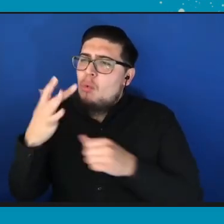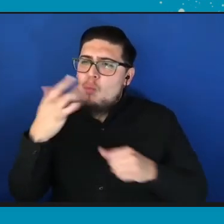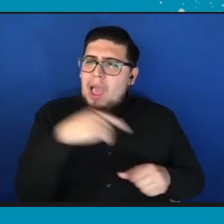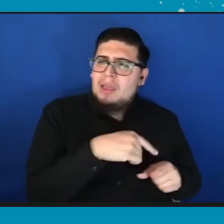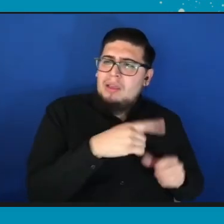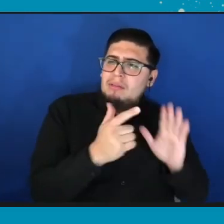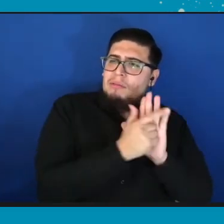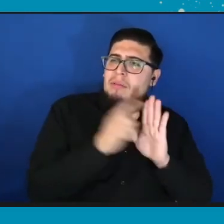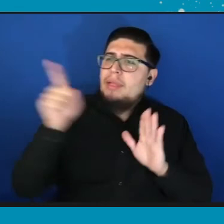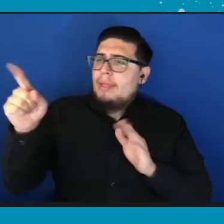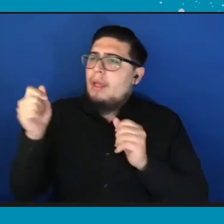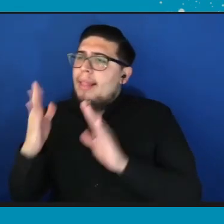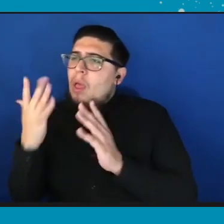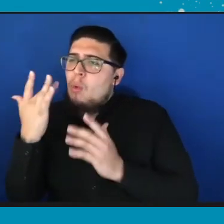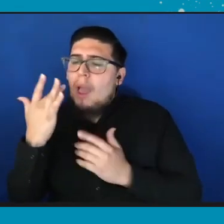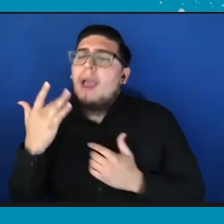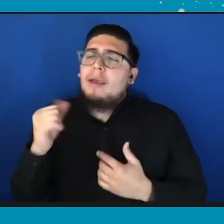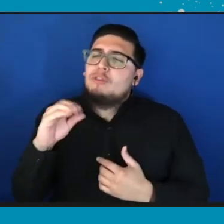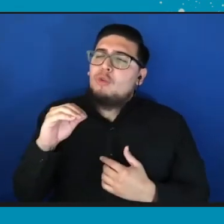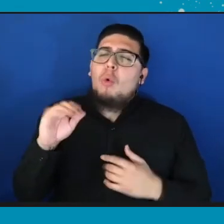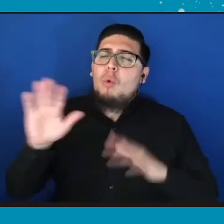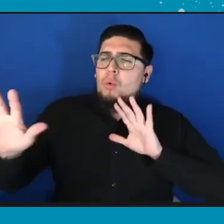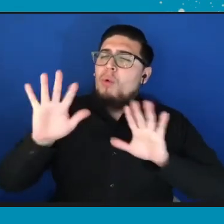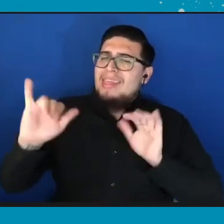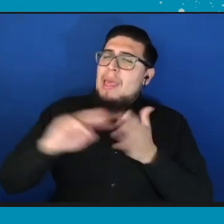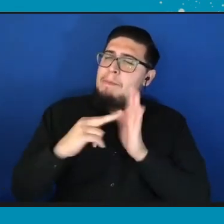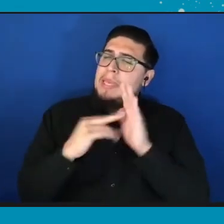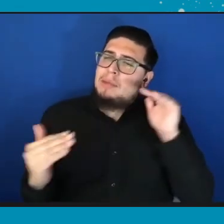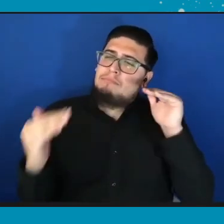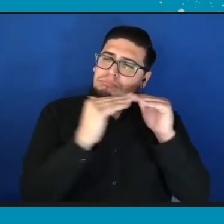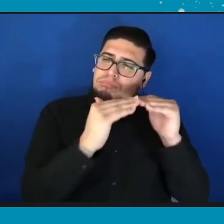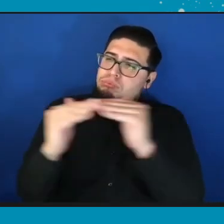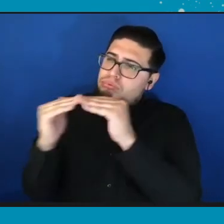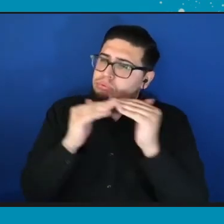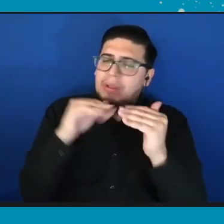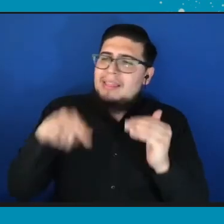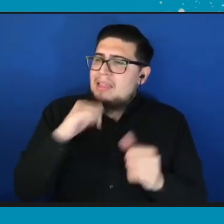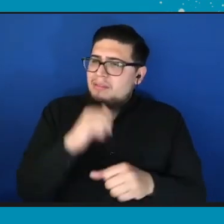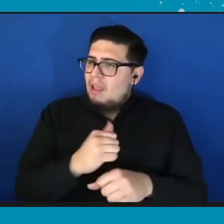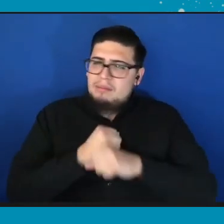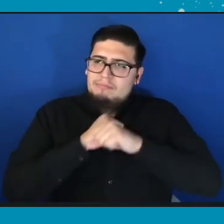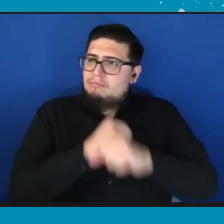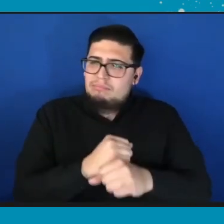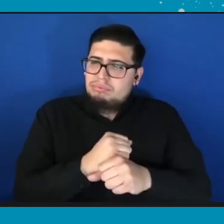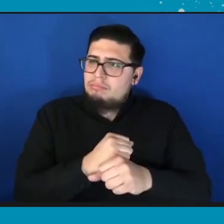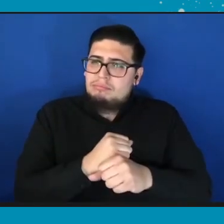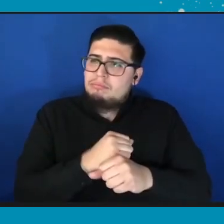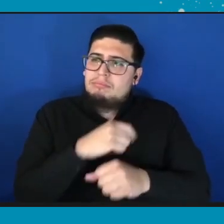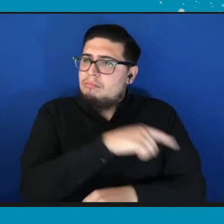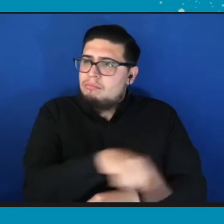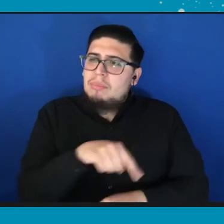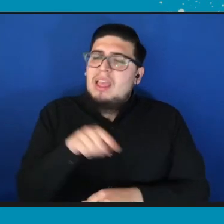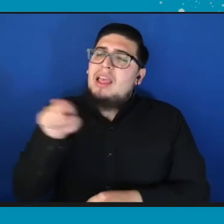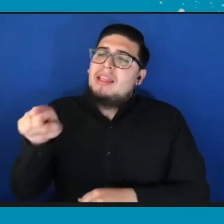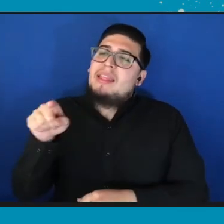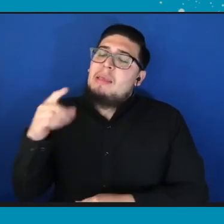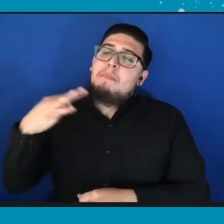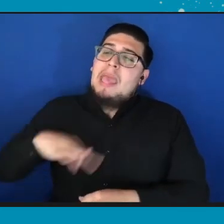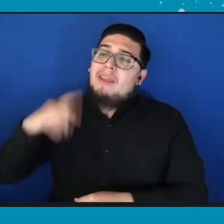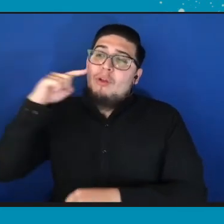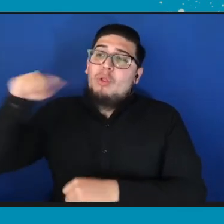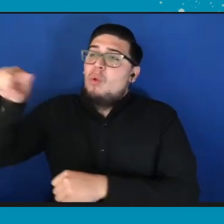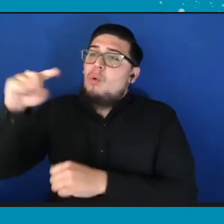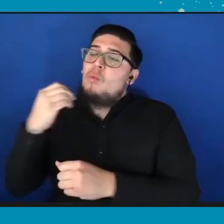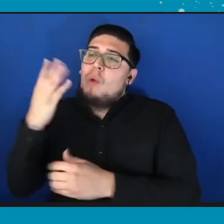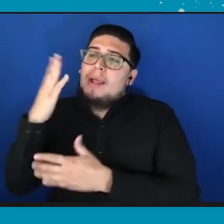Texas that's not defending and protecting the interests of the few at the expense of the many, but a Texas for all of us, a Texas